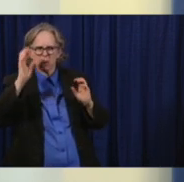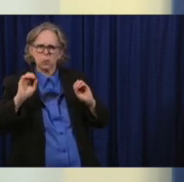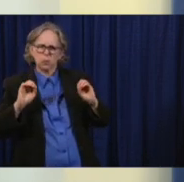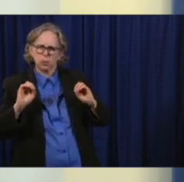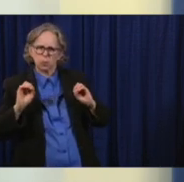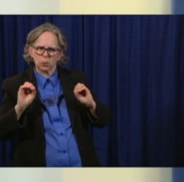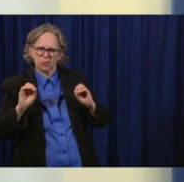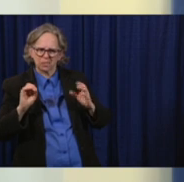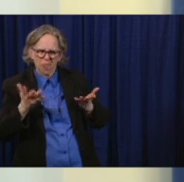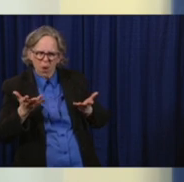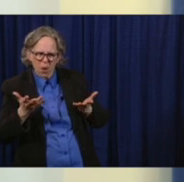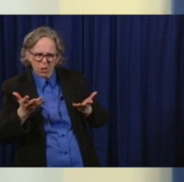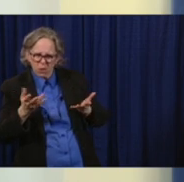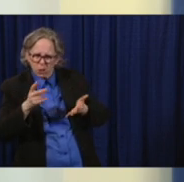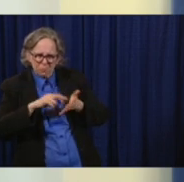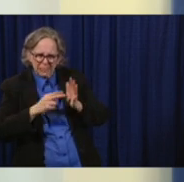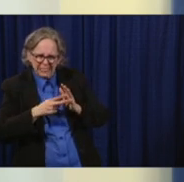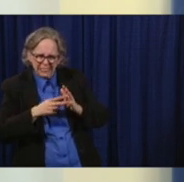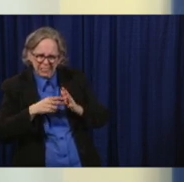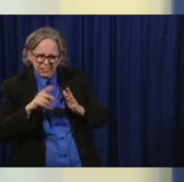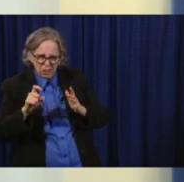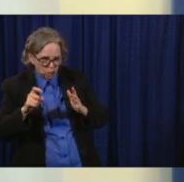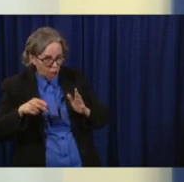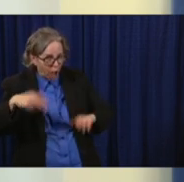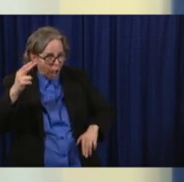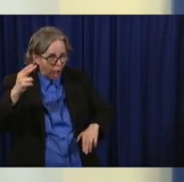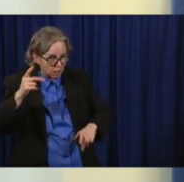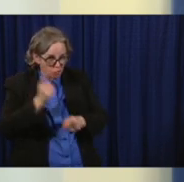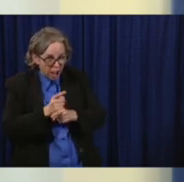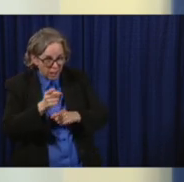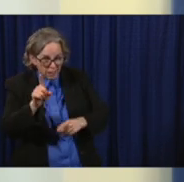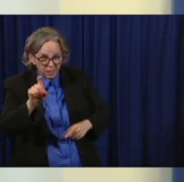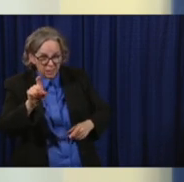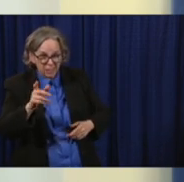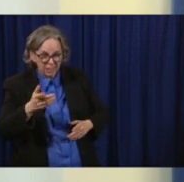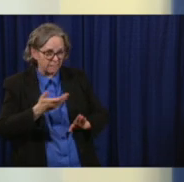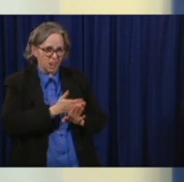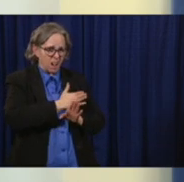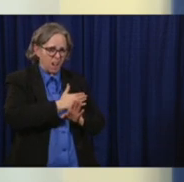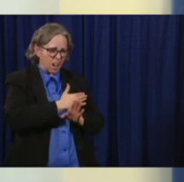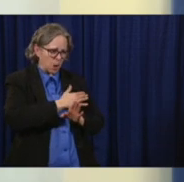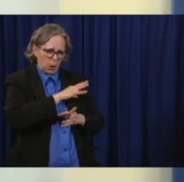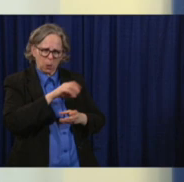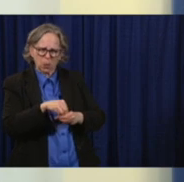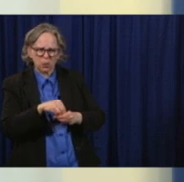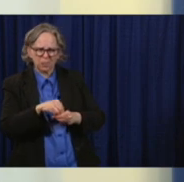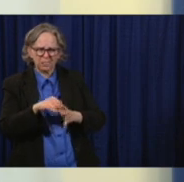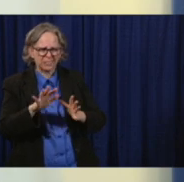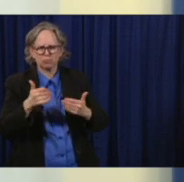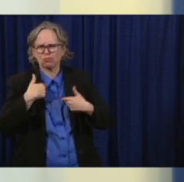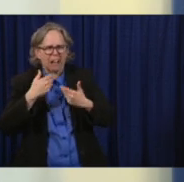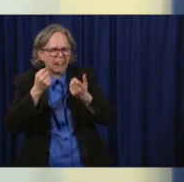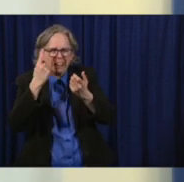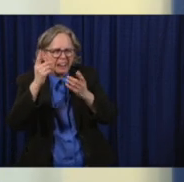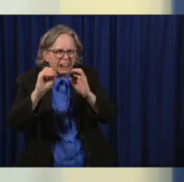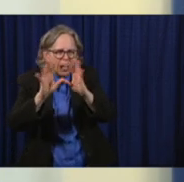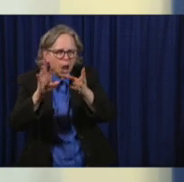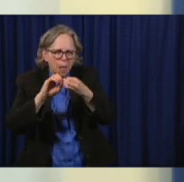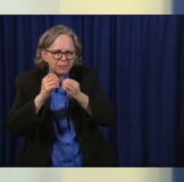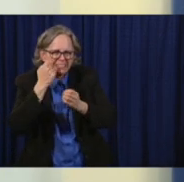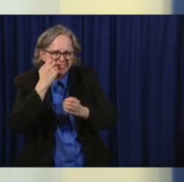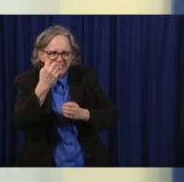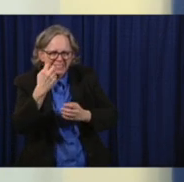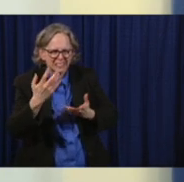much higher if we factored in that the previous data. So I'm just hoping we can clarify this, because the numbers seem